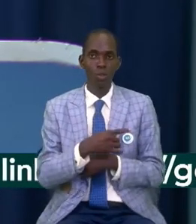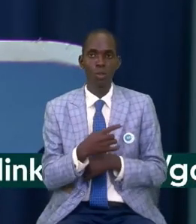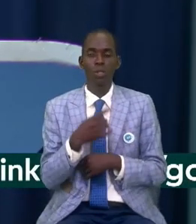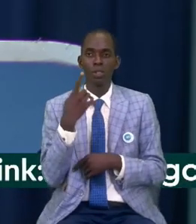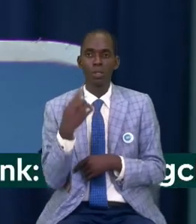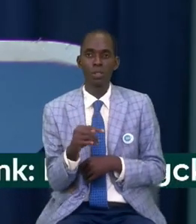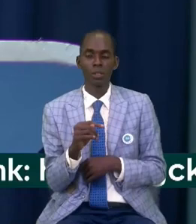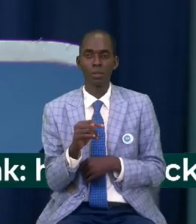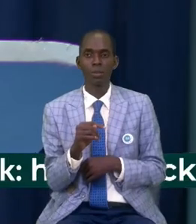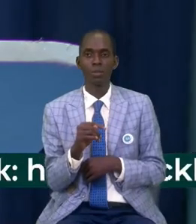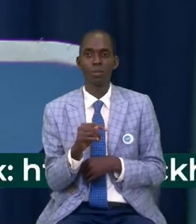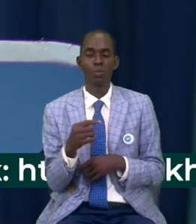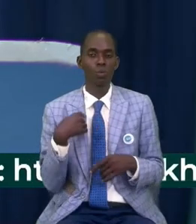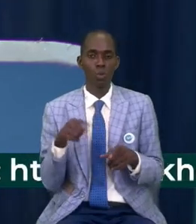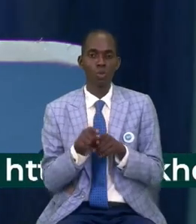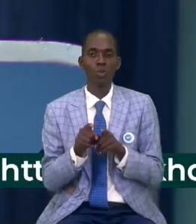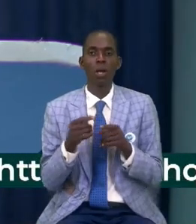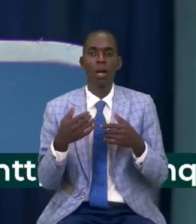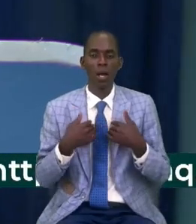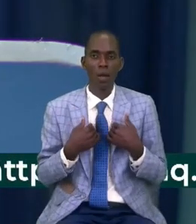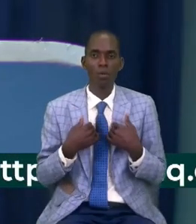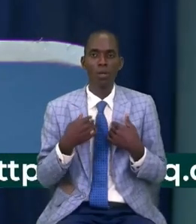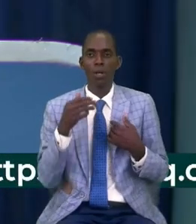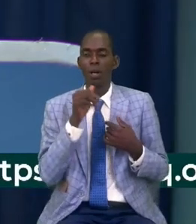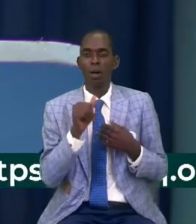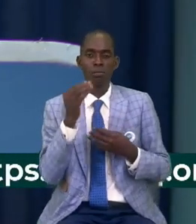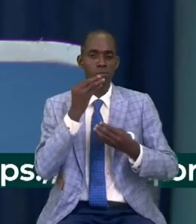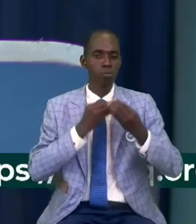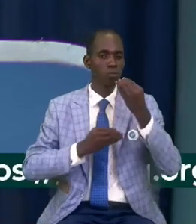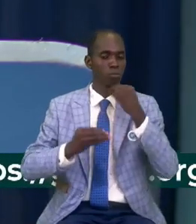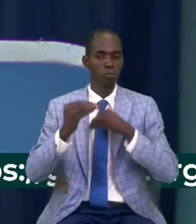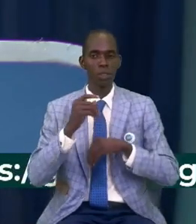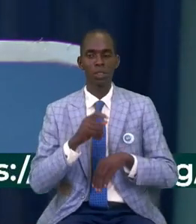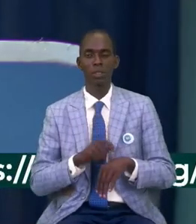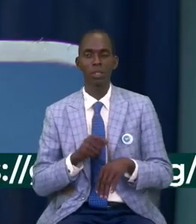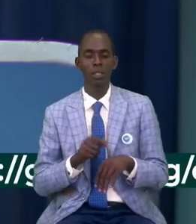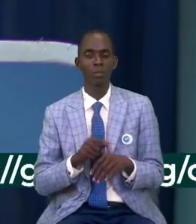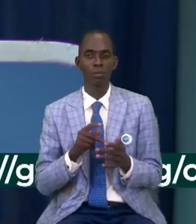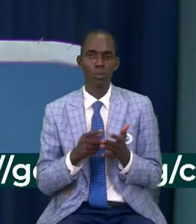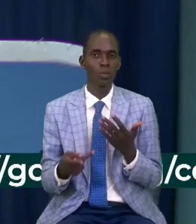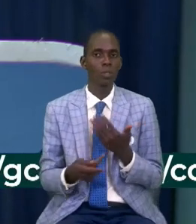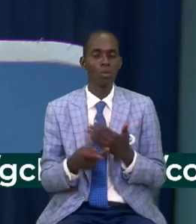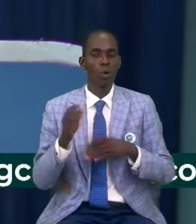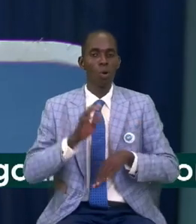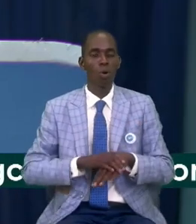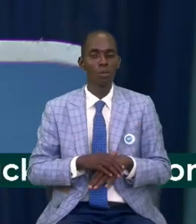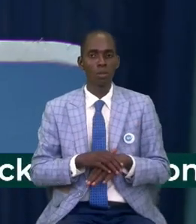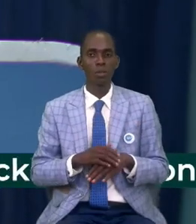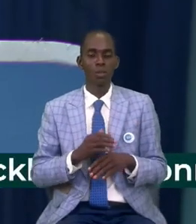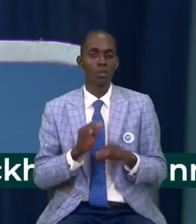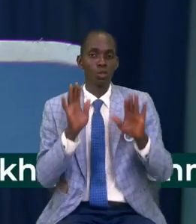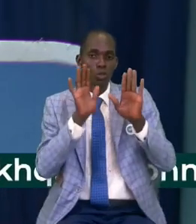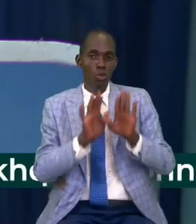on Sunday, 5th of February. If you gave your life online, we also have online